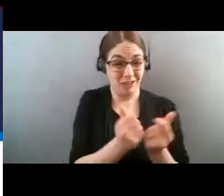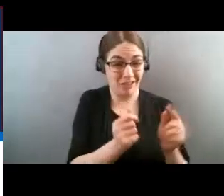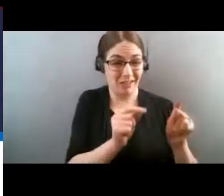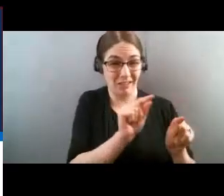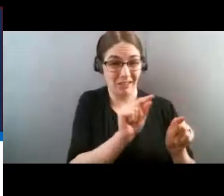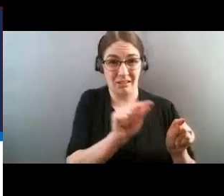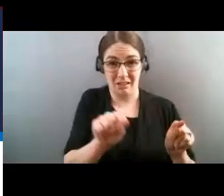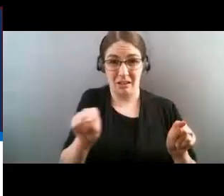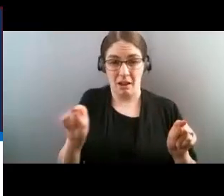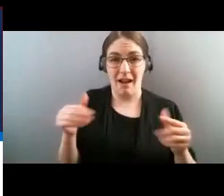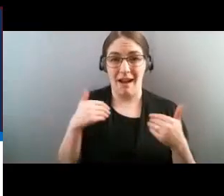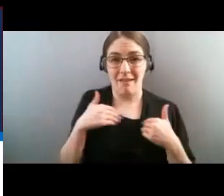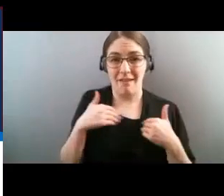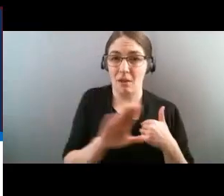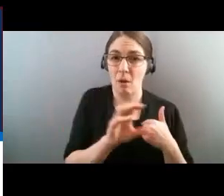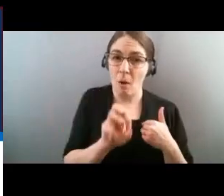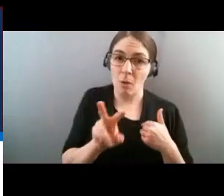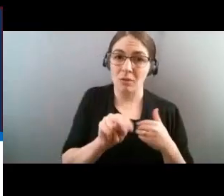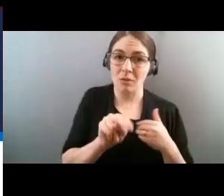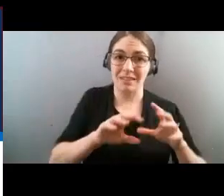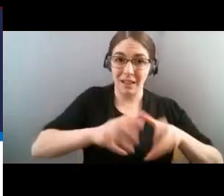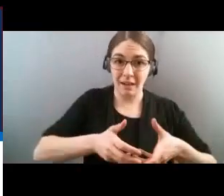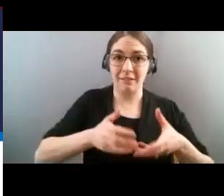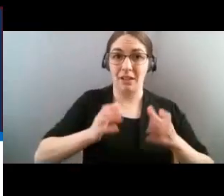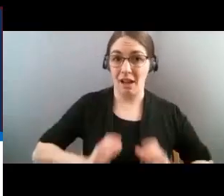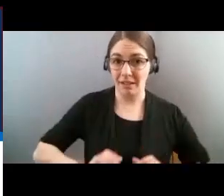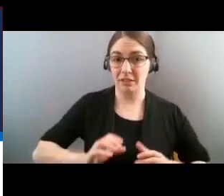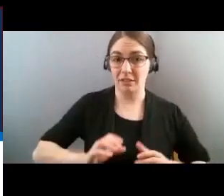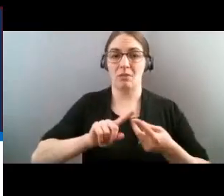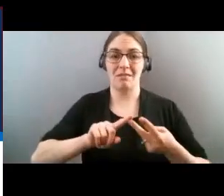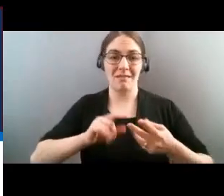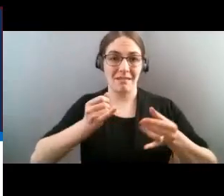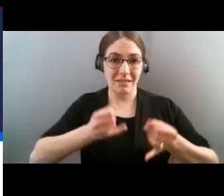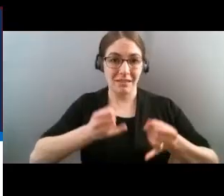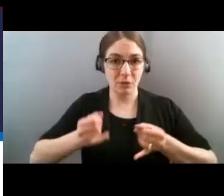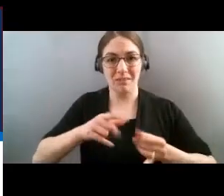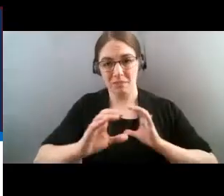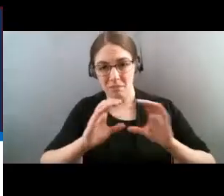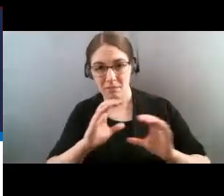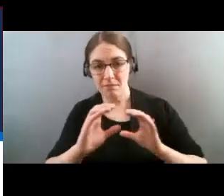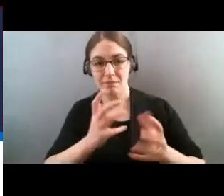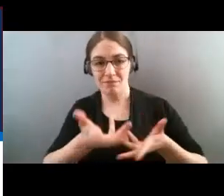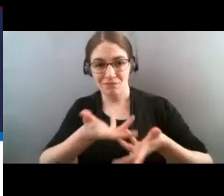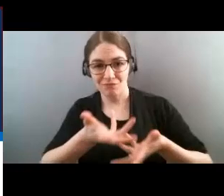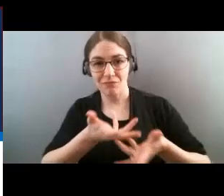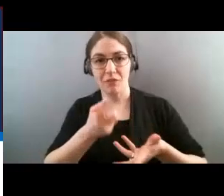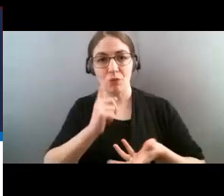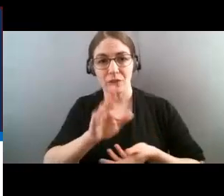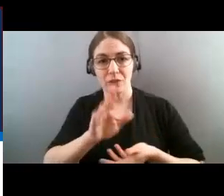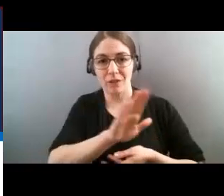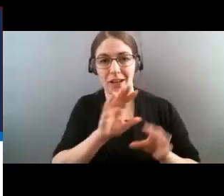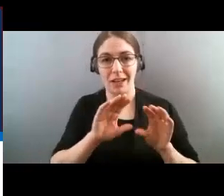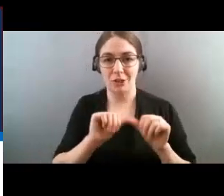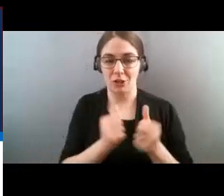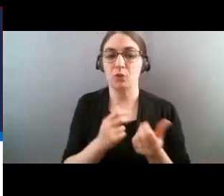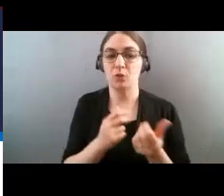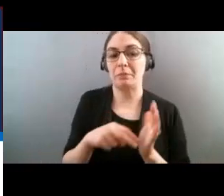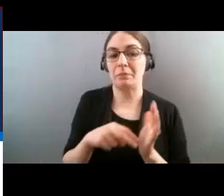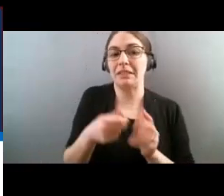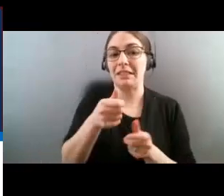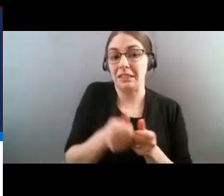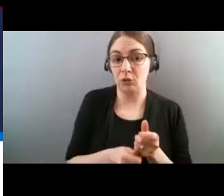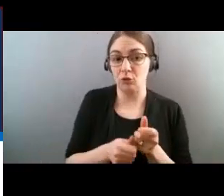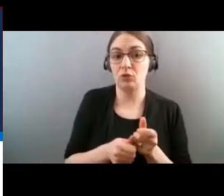or individuals that they engage with their agency. So it has to be something different for each agency, although there's